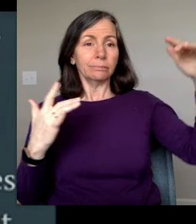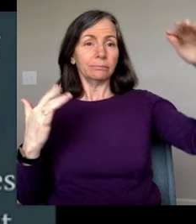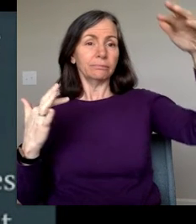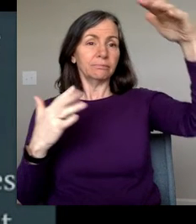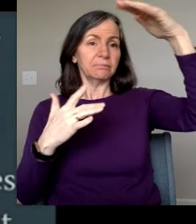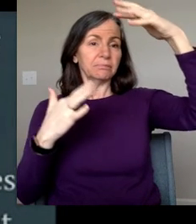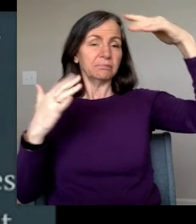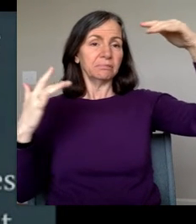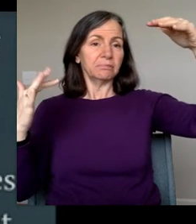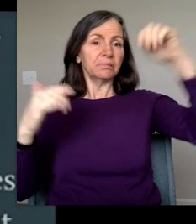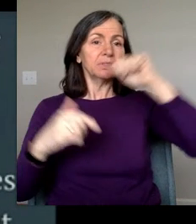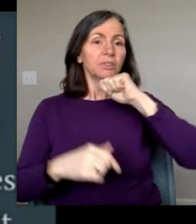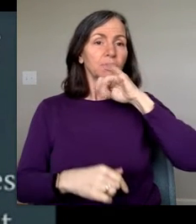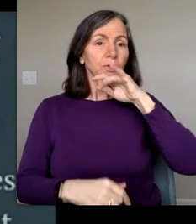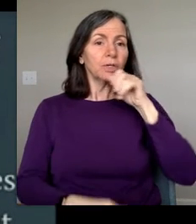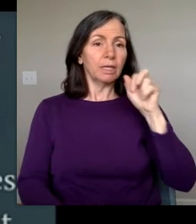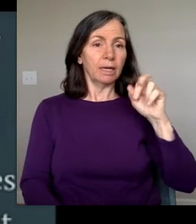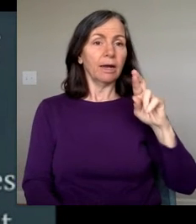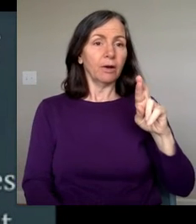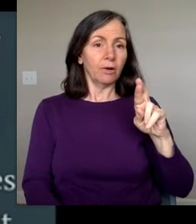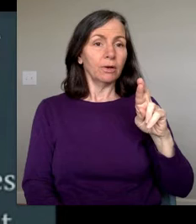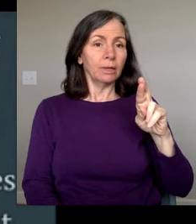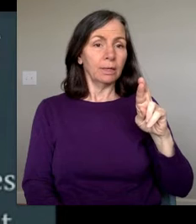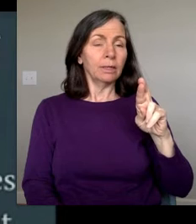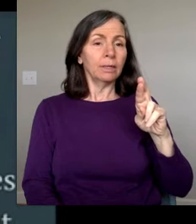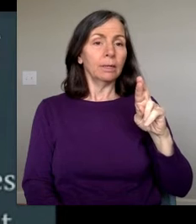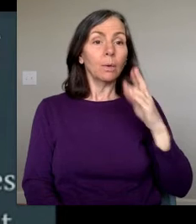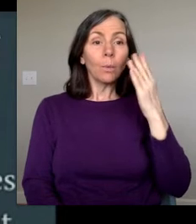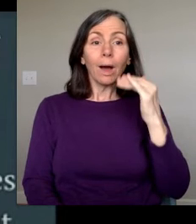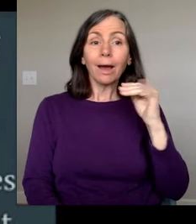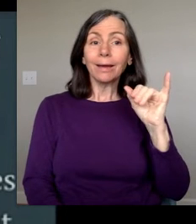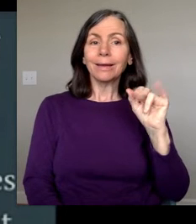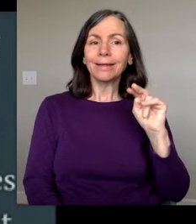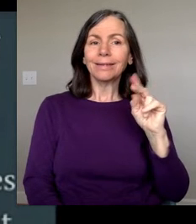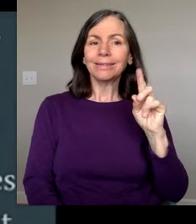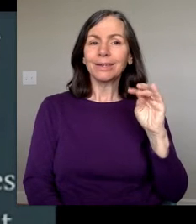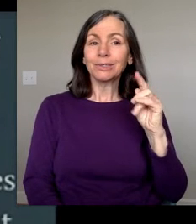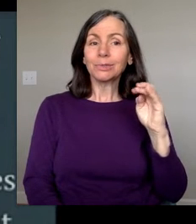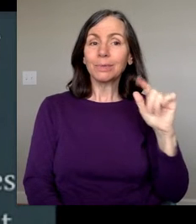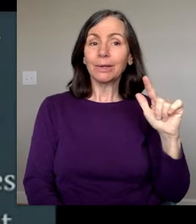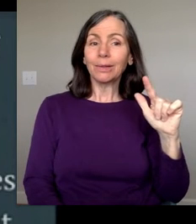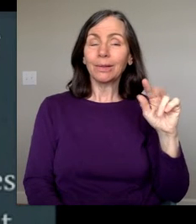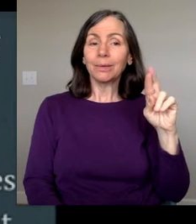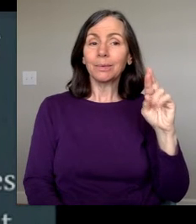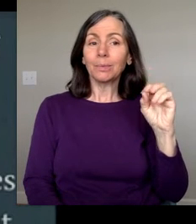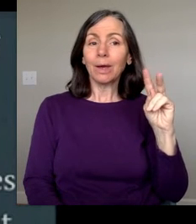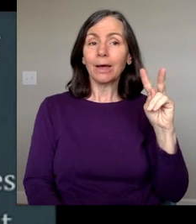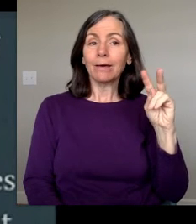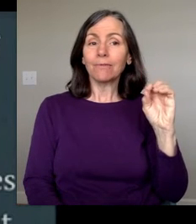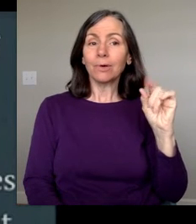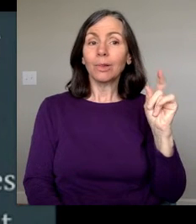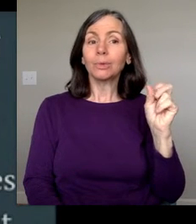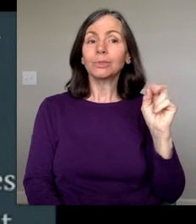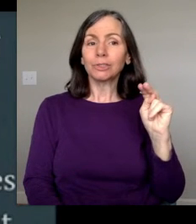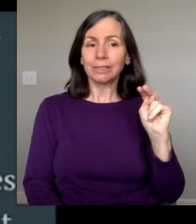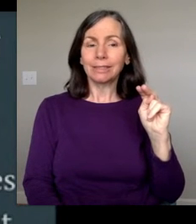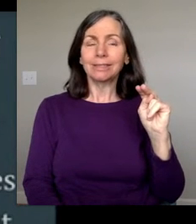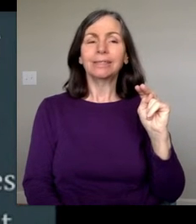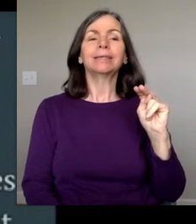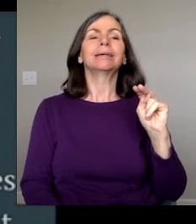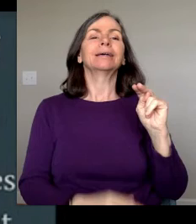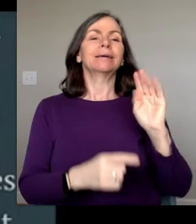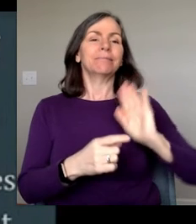dirty air, soot. Because of the Industrial Revolution, that's when we started to burn things